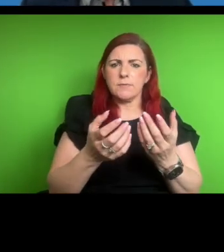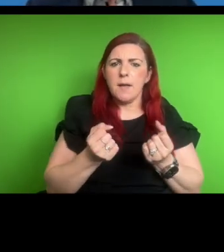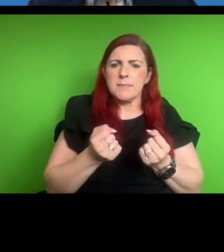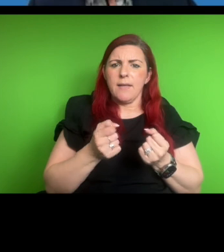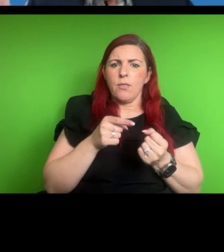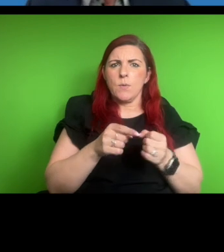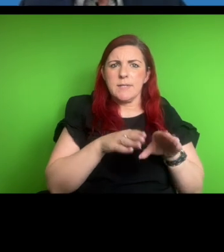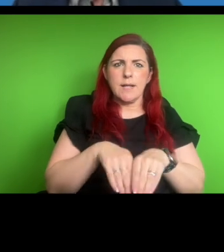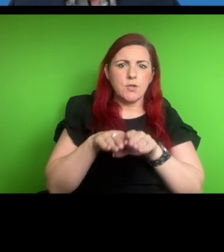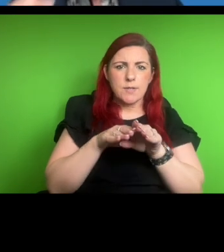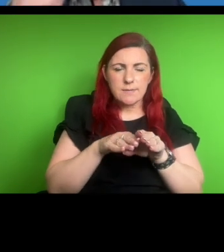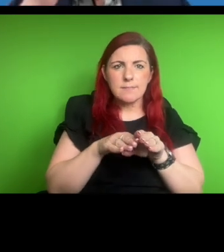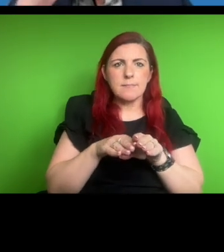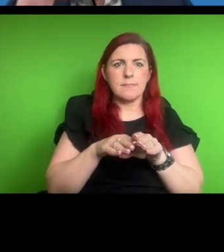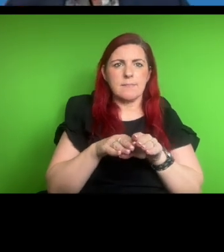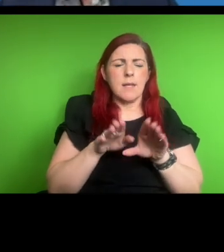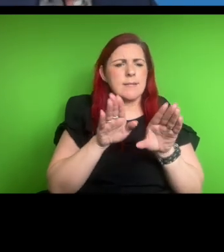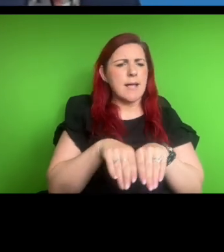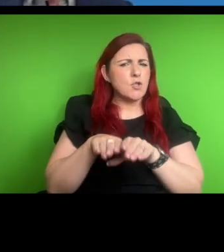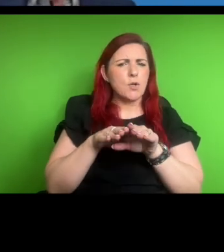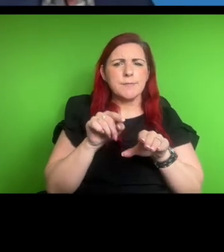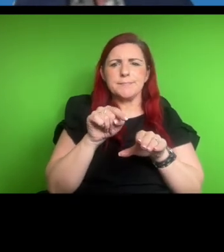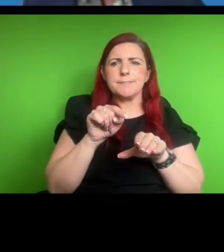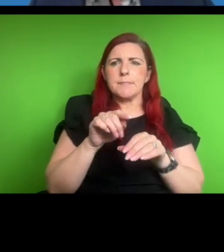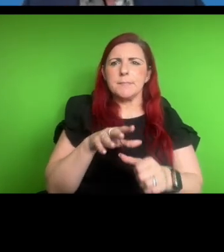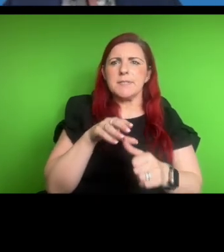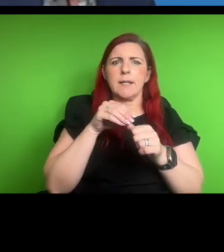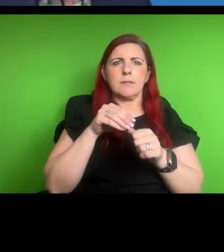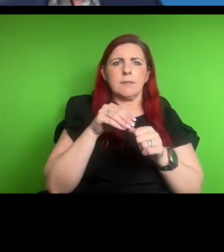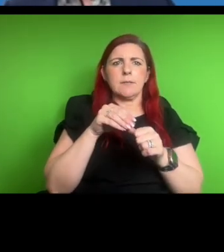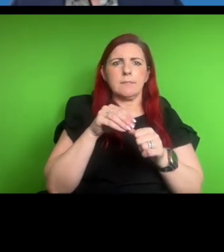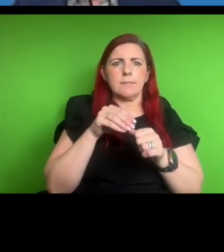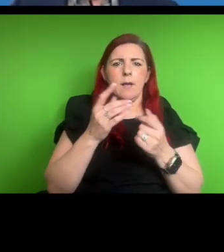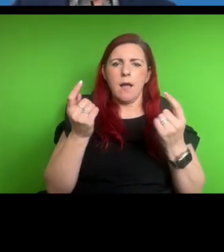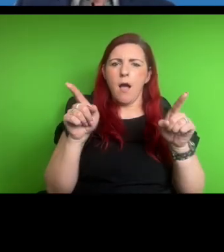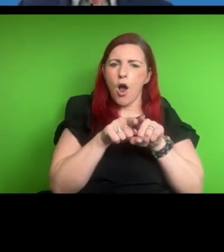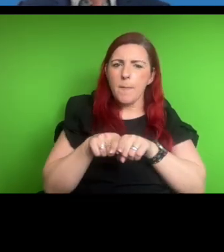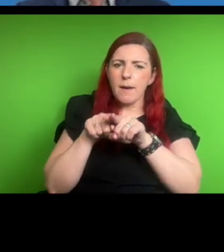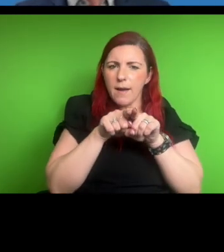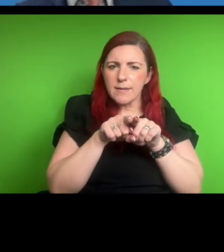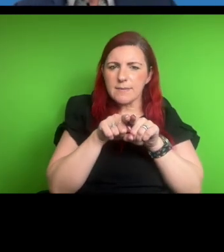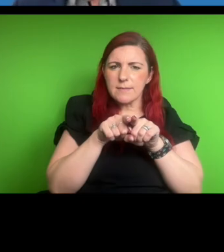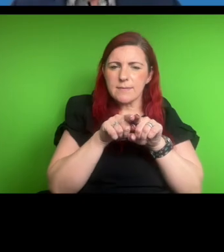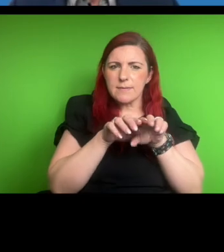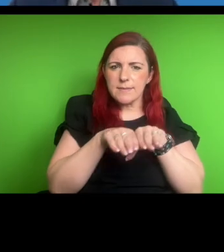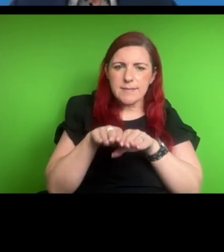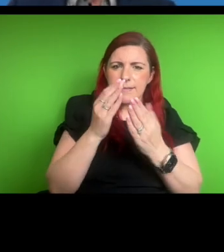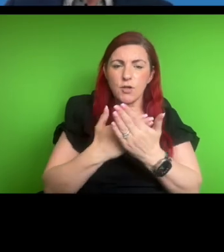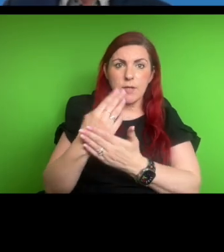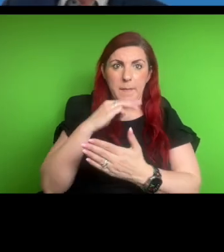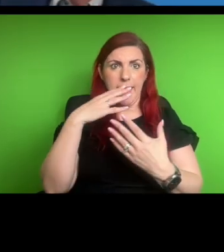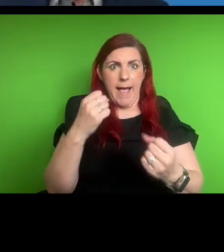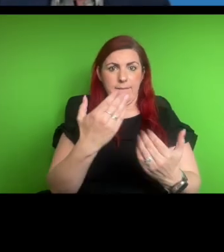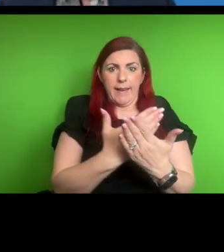standards, particularly harmonized standards, provide a legal certainty. So there is the mechanism in the